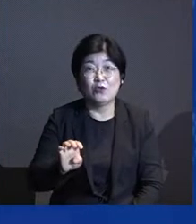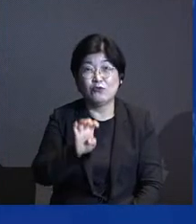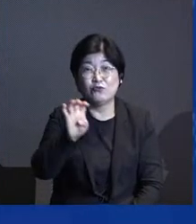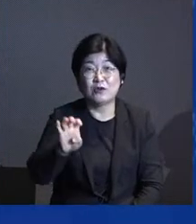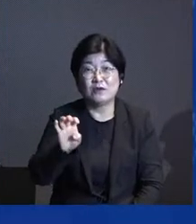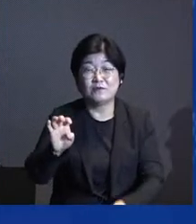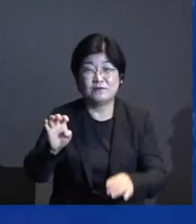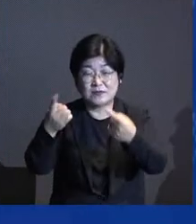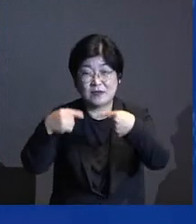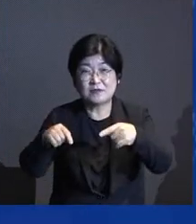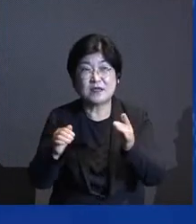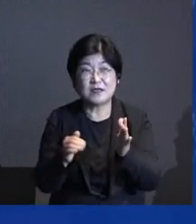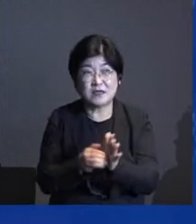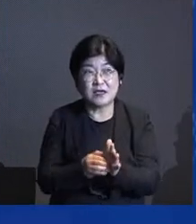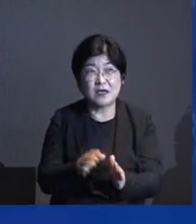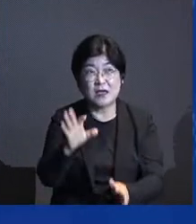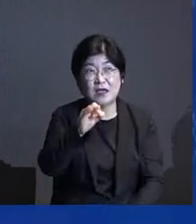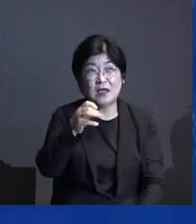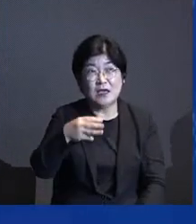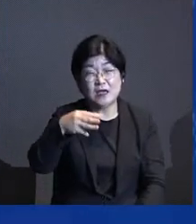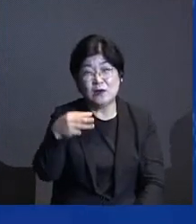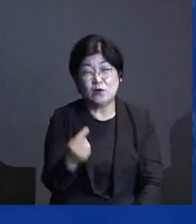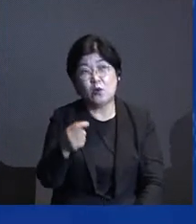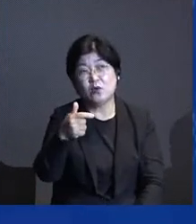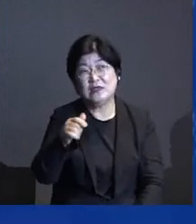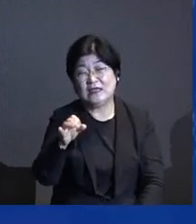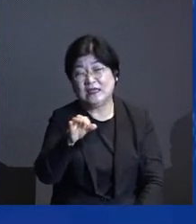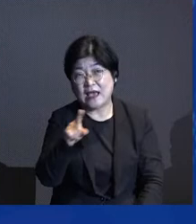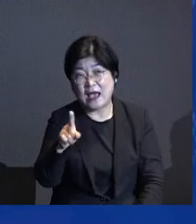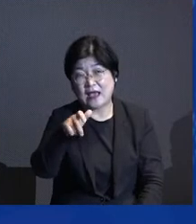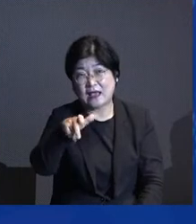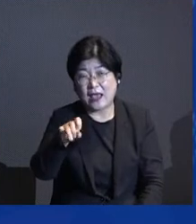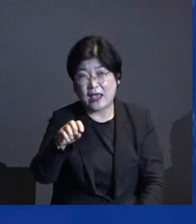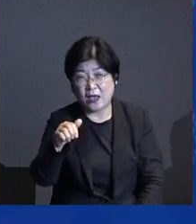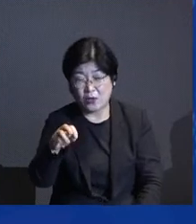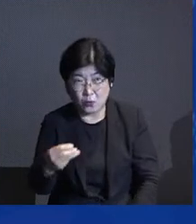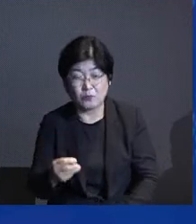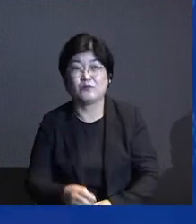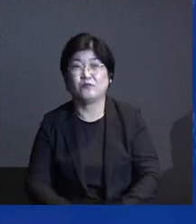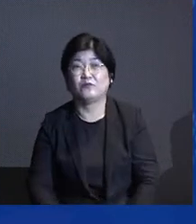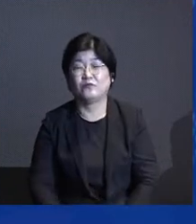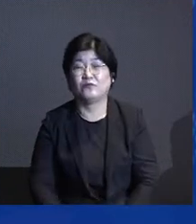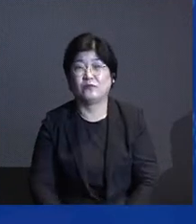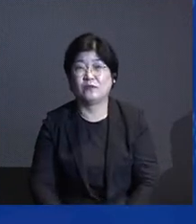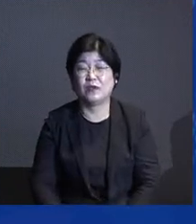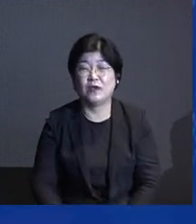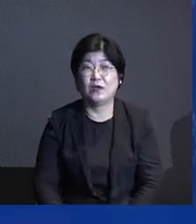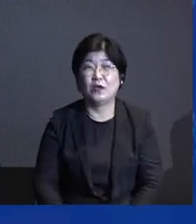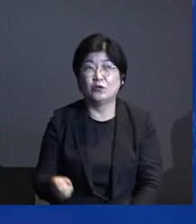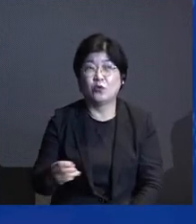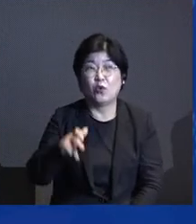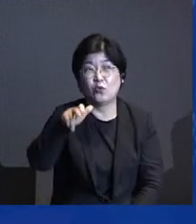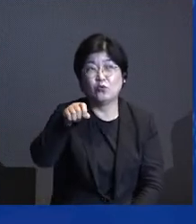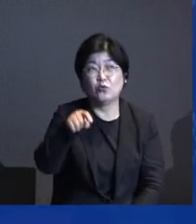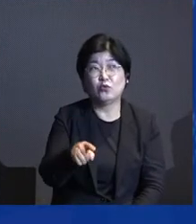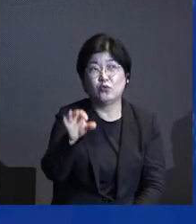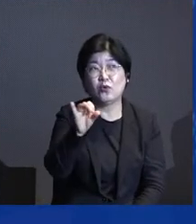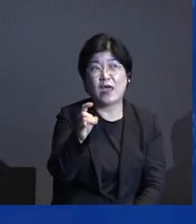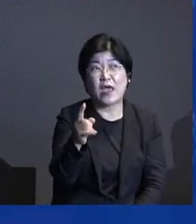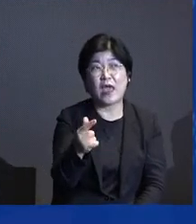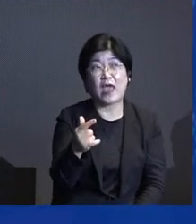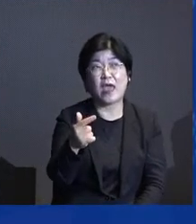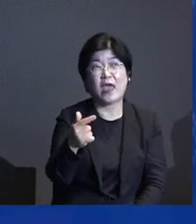her a bio a little bit later. And one person from Quorum, and she is Susan Dobner. So we